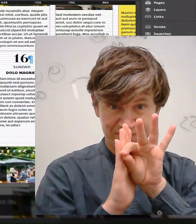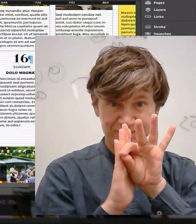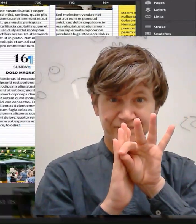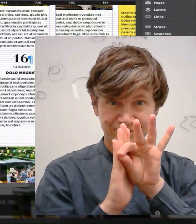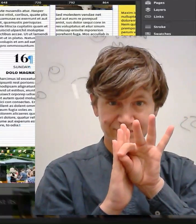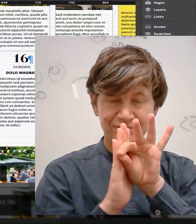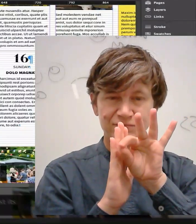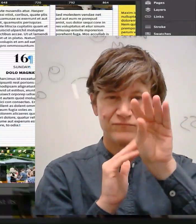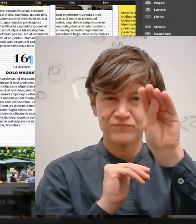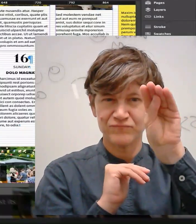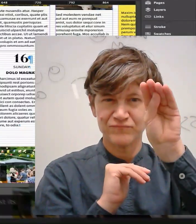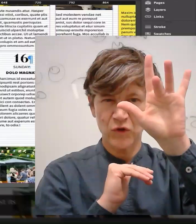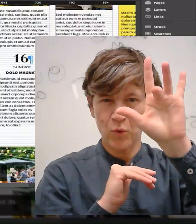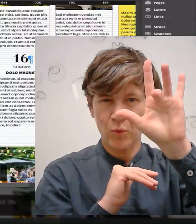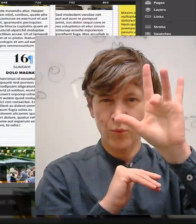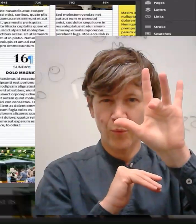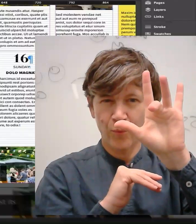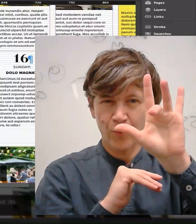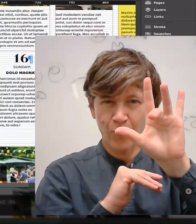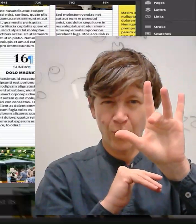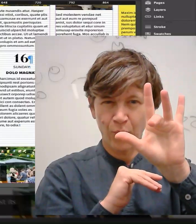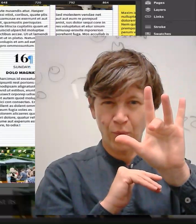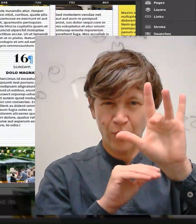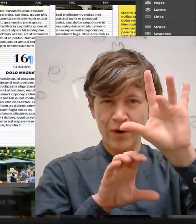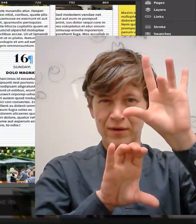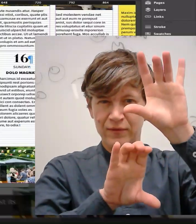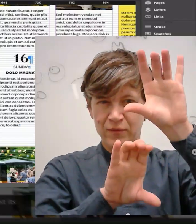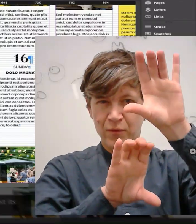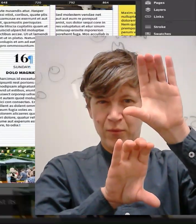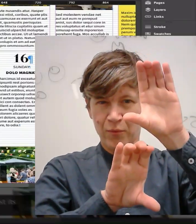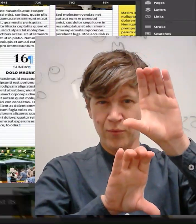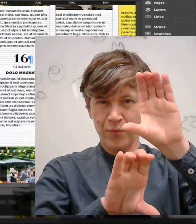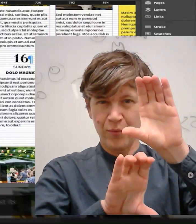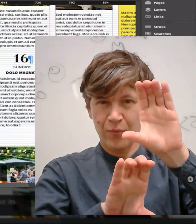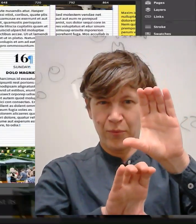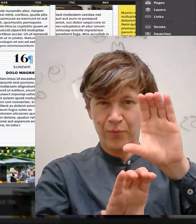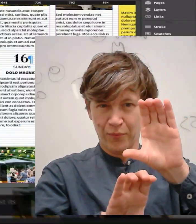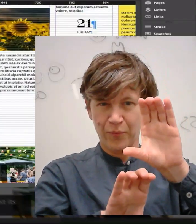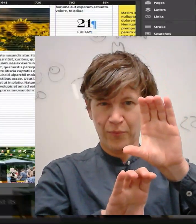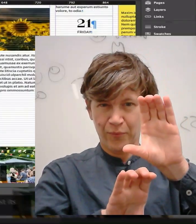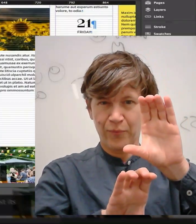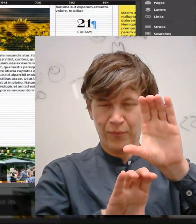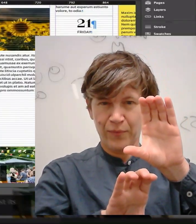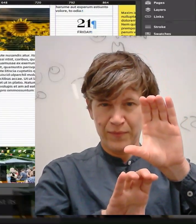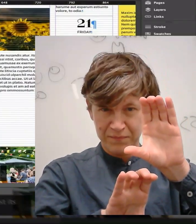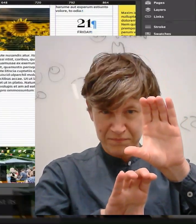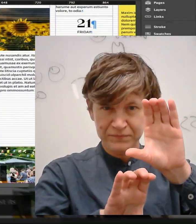and pull it down a number of lines to adjust its height.